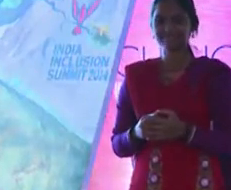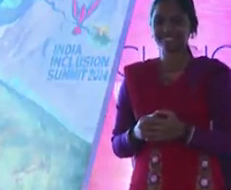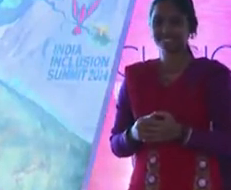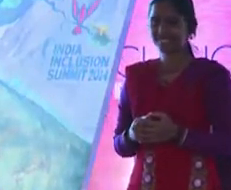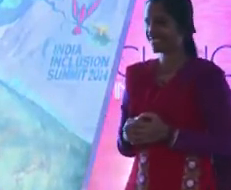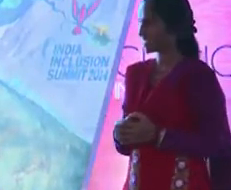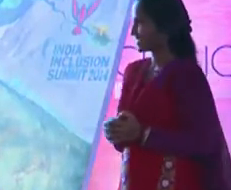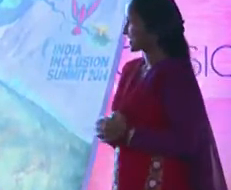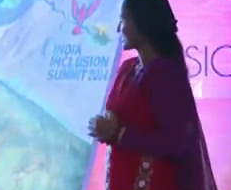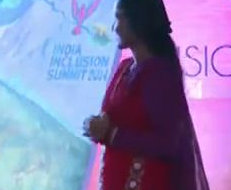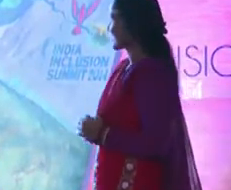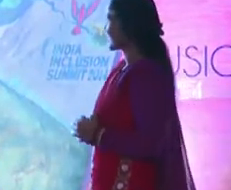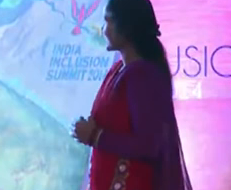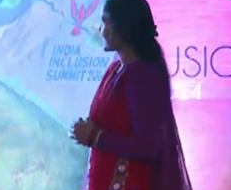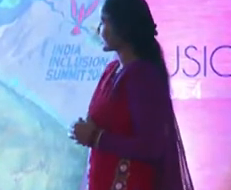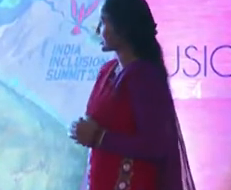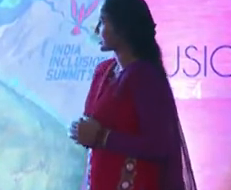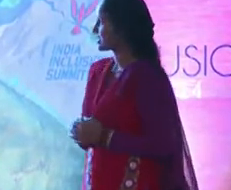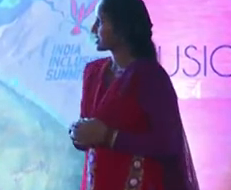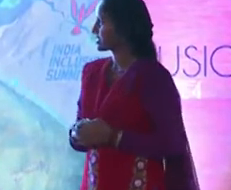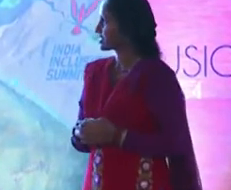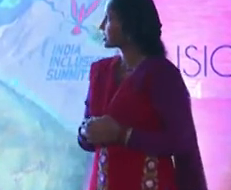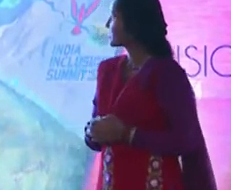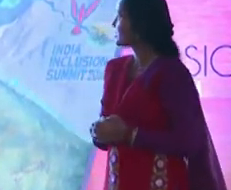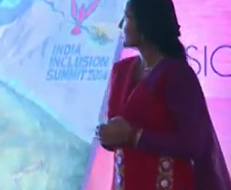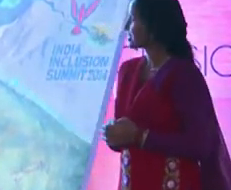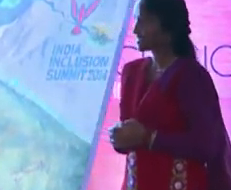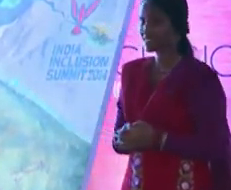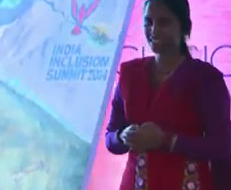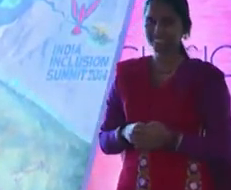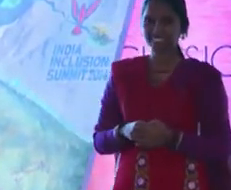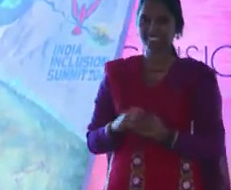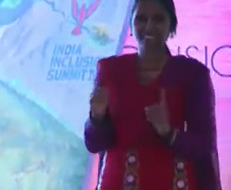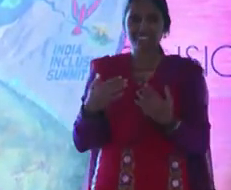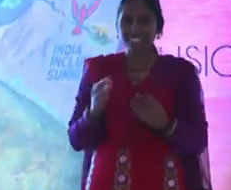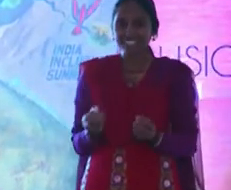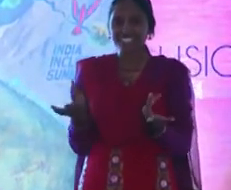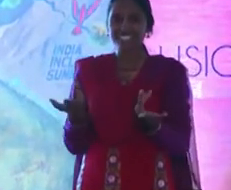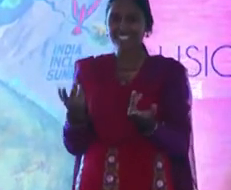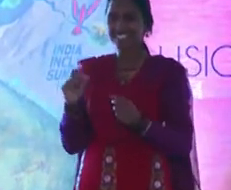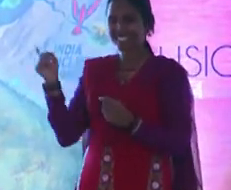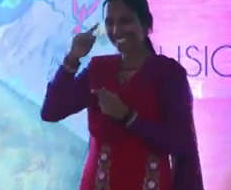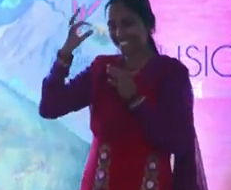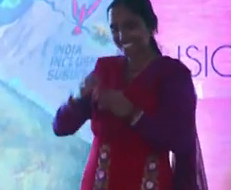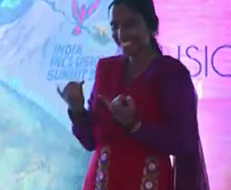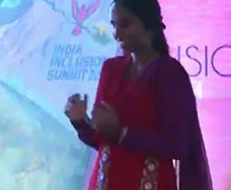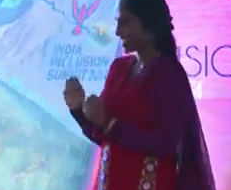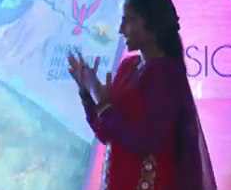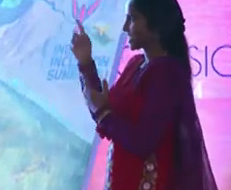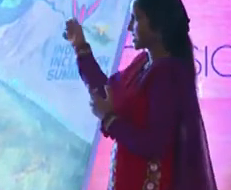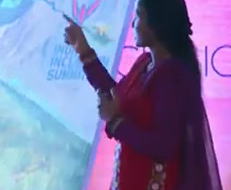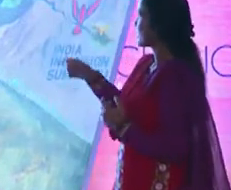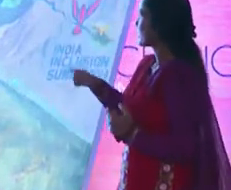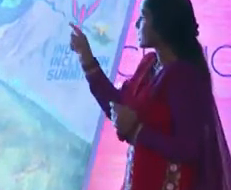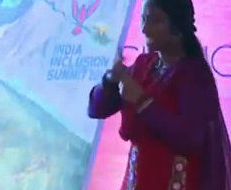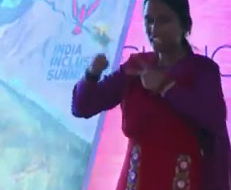Well, let me see. Where do I start? I'll start here. The EDIP scheme. This is one scheme where I